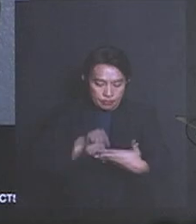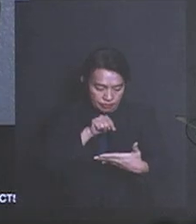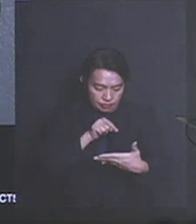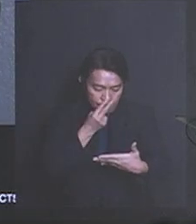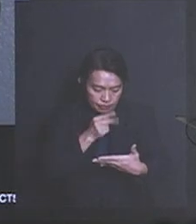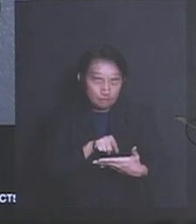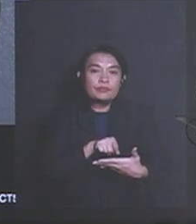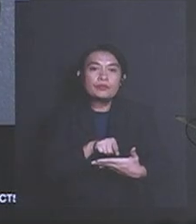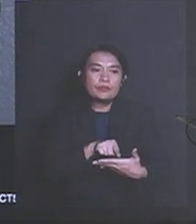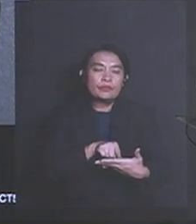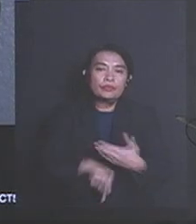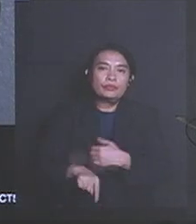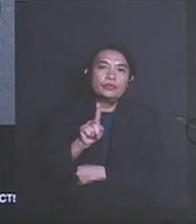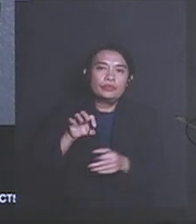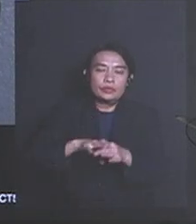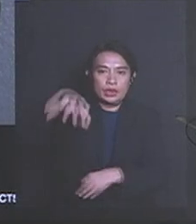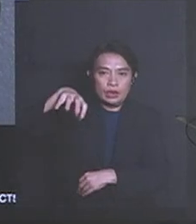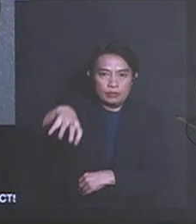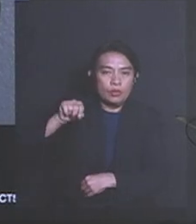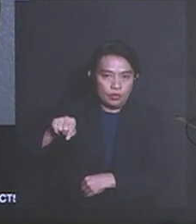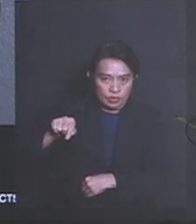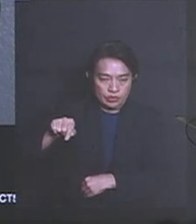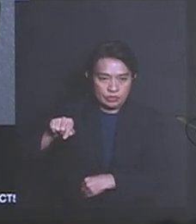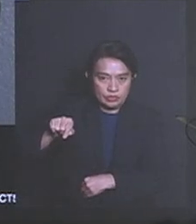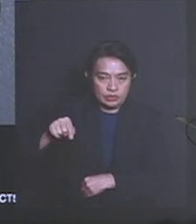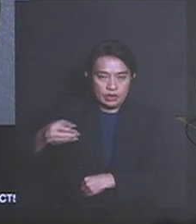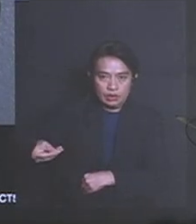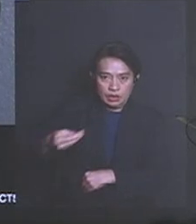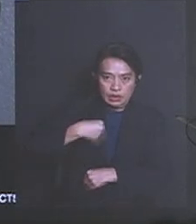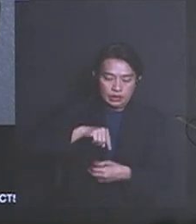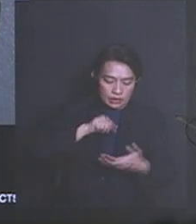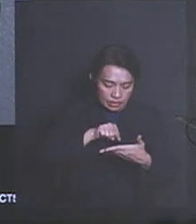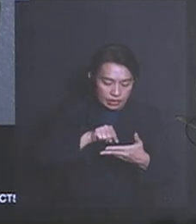for Disaster, asking us to assist with a non-profit